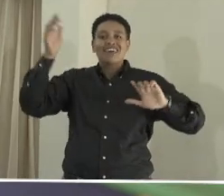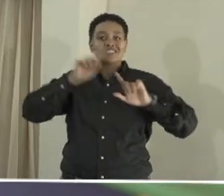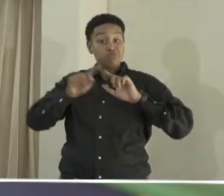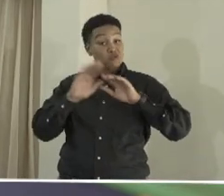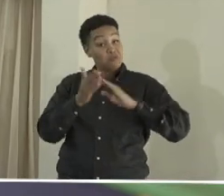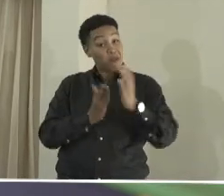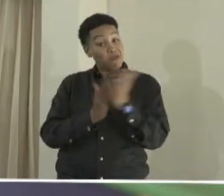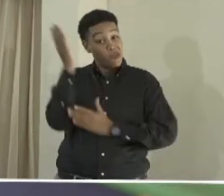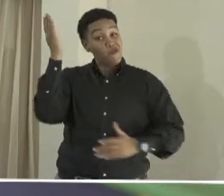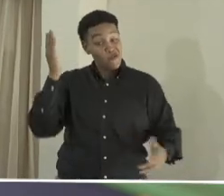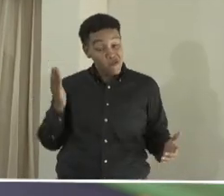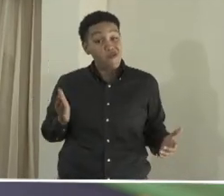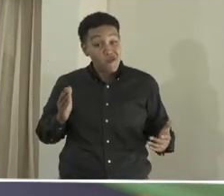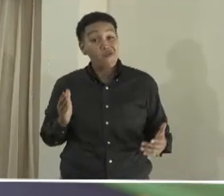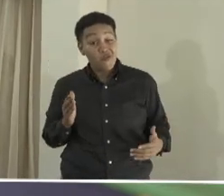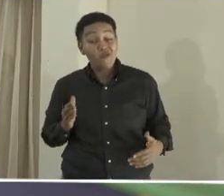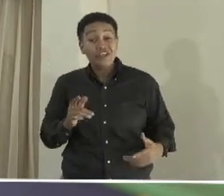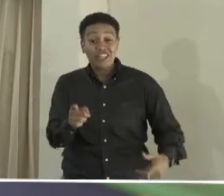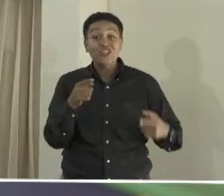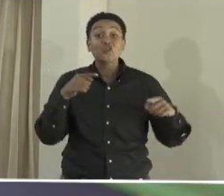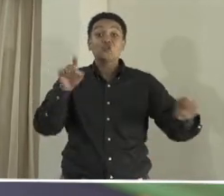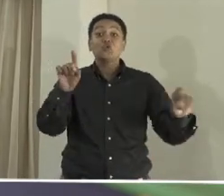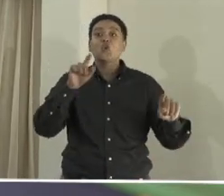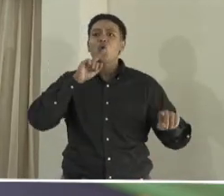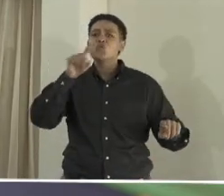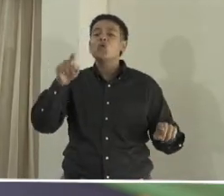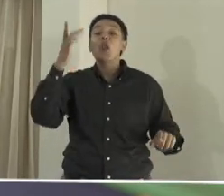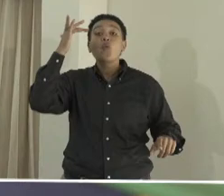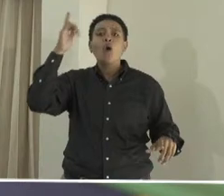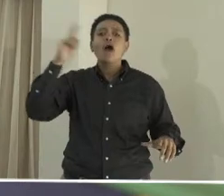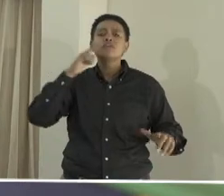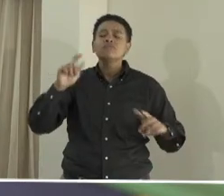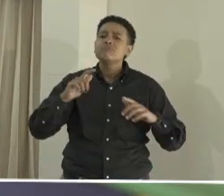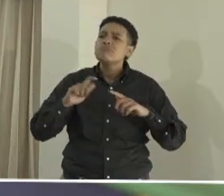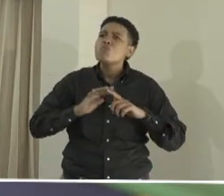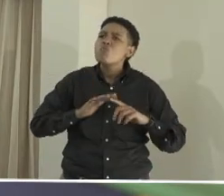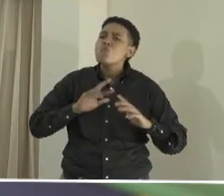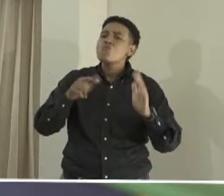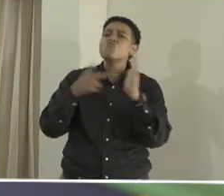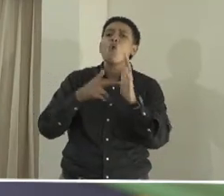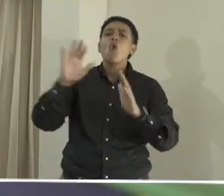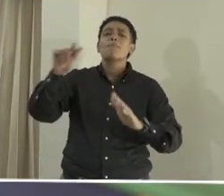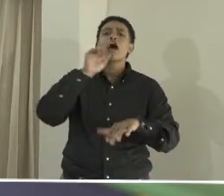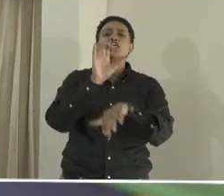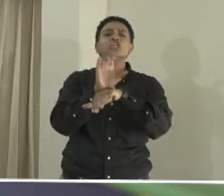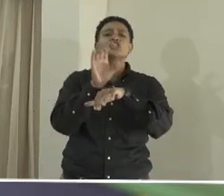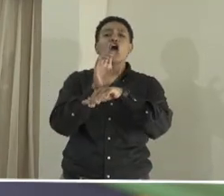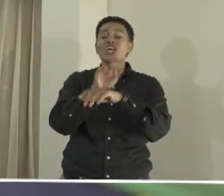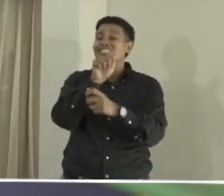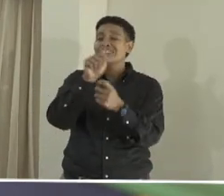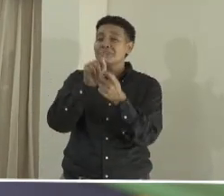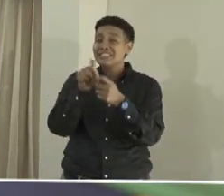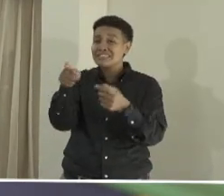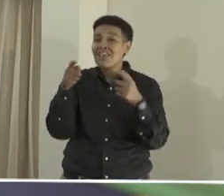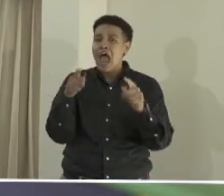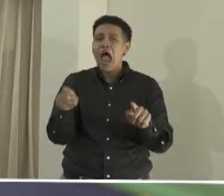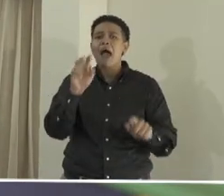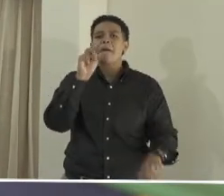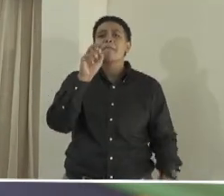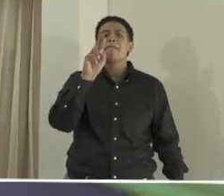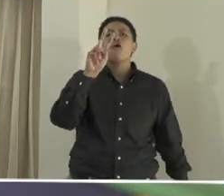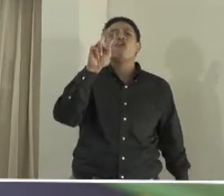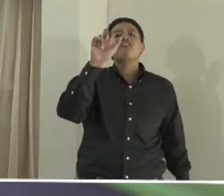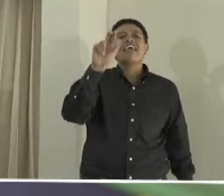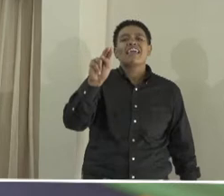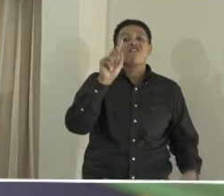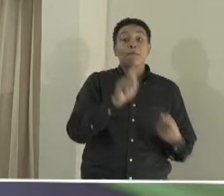survived. This was due in part to the great role played by the church, in particular, the Moravians